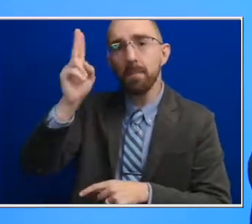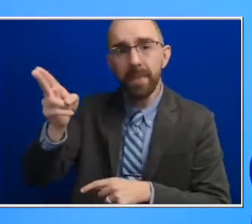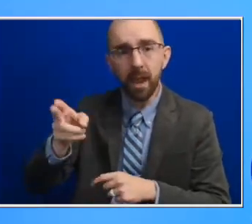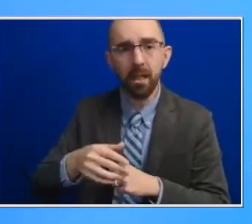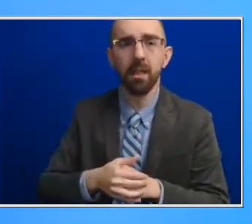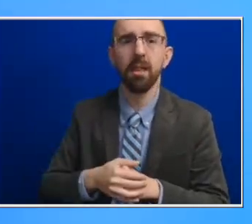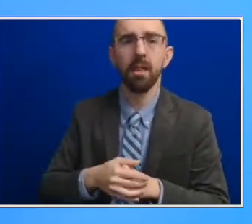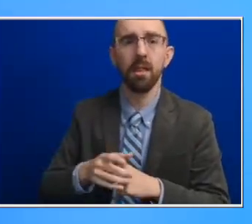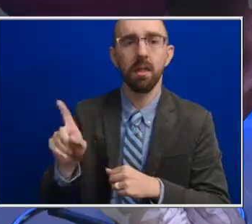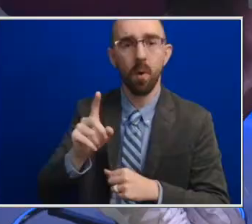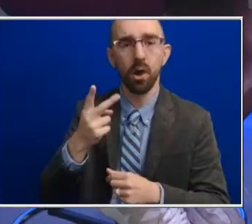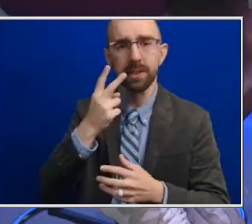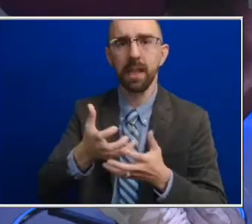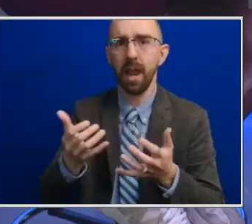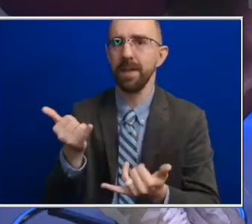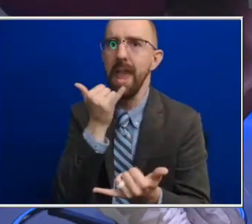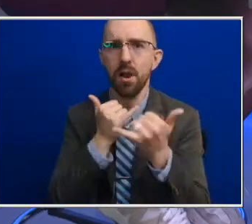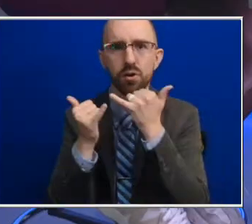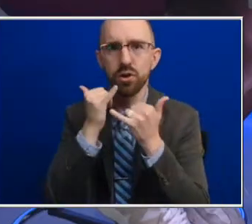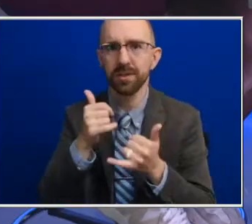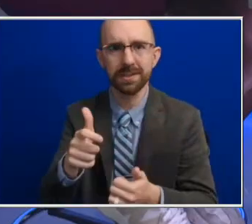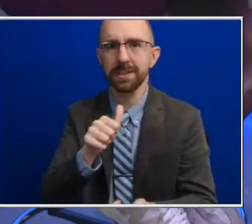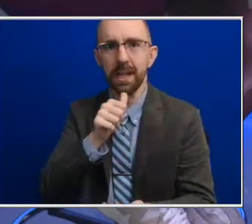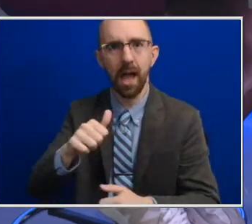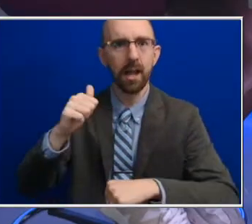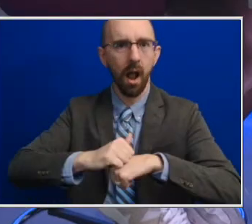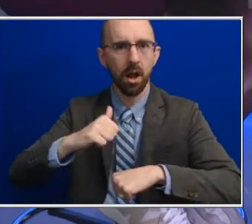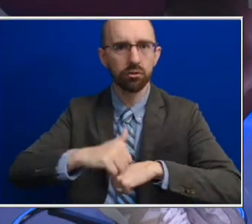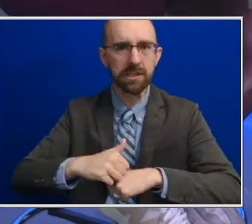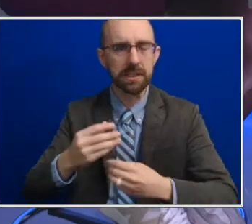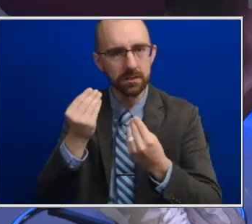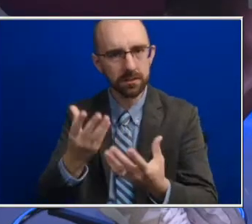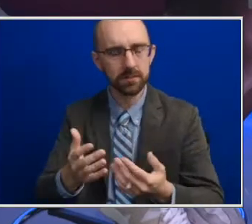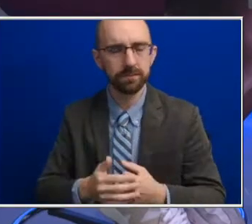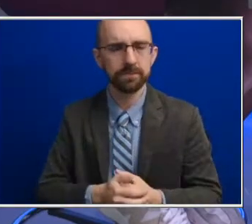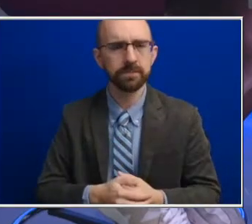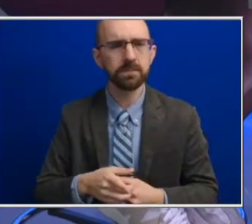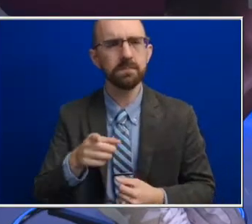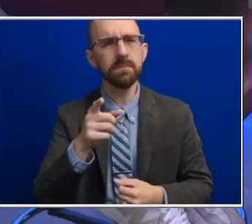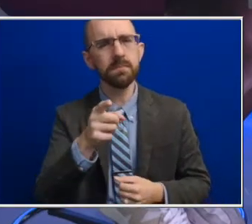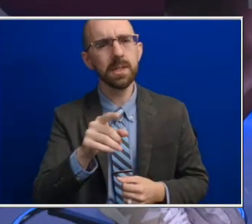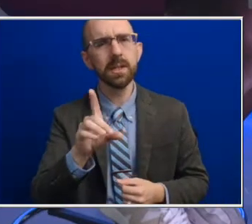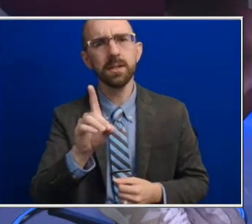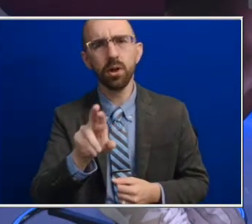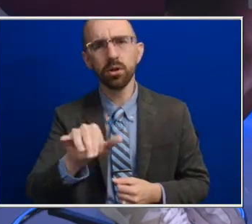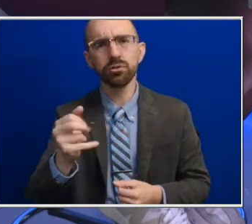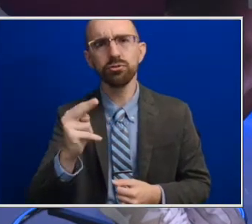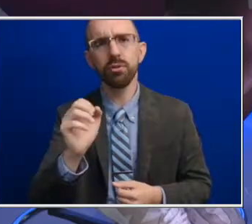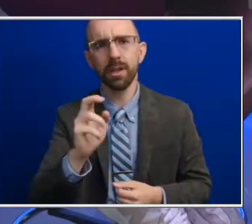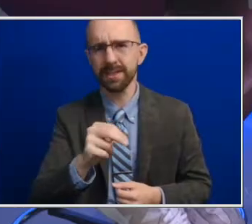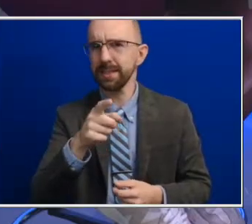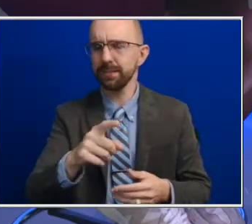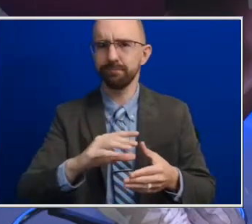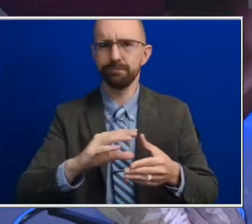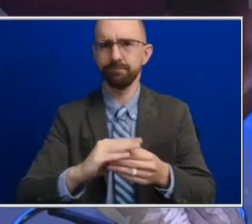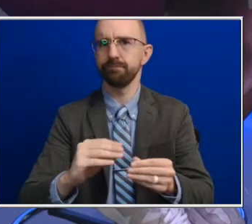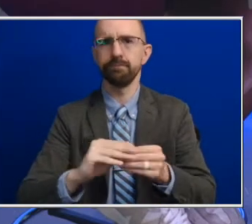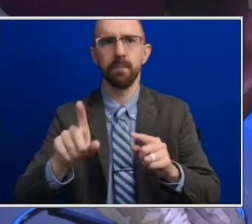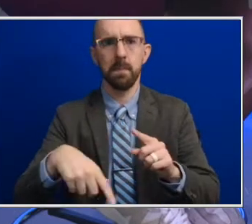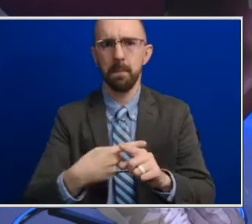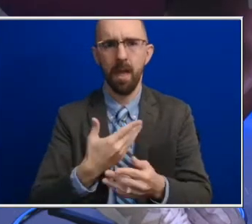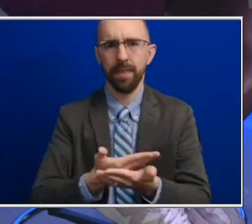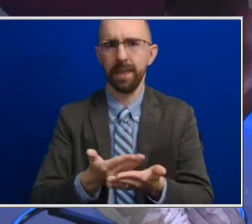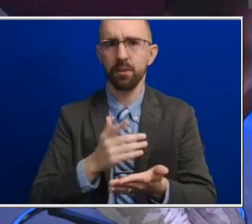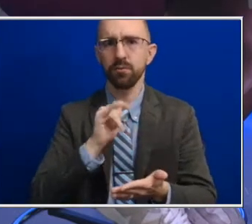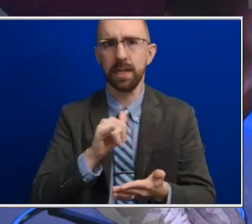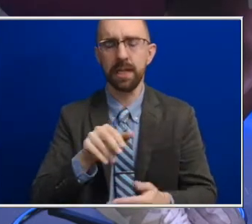occur. One thing that's interesting, Dr. Johnson, is that right out of the gate, you talked to me about the things that really alarm you